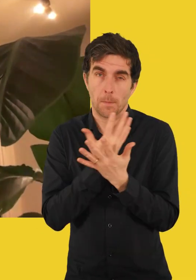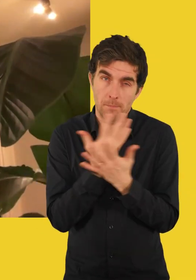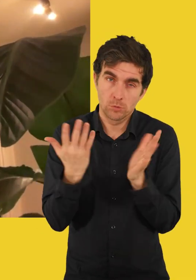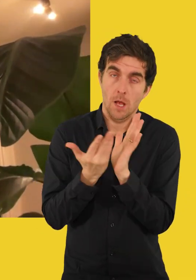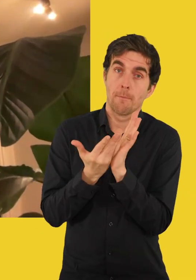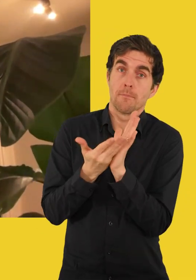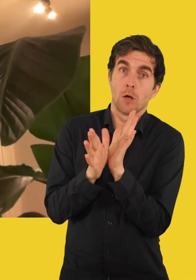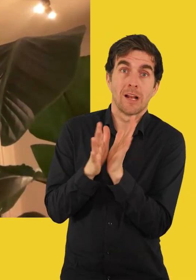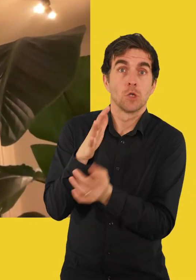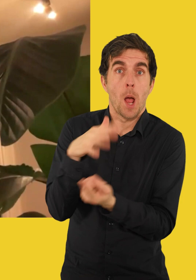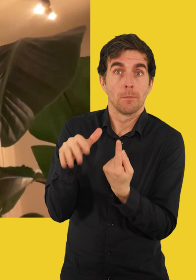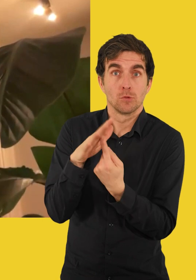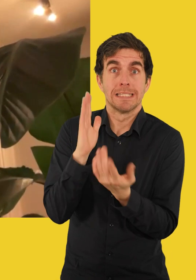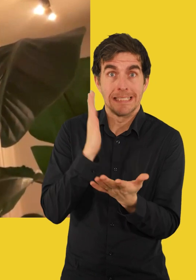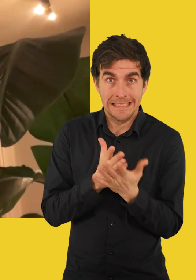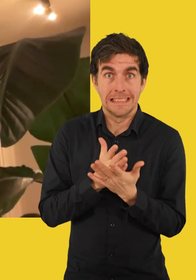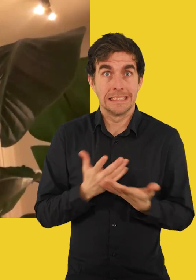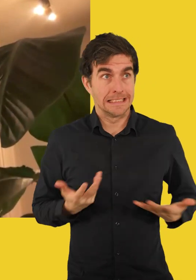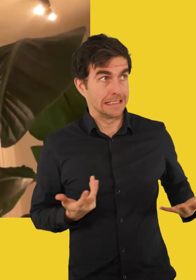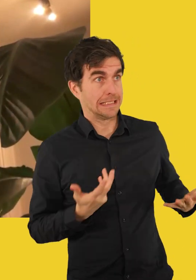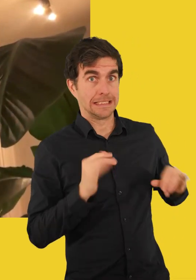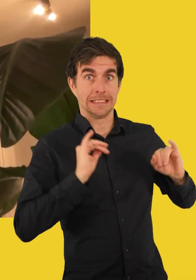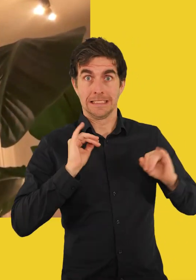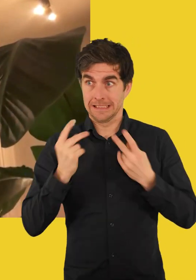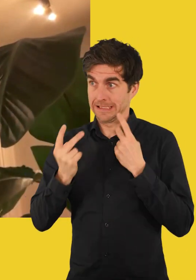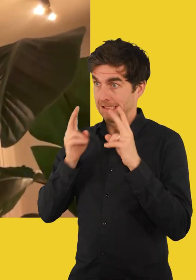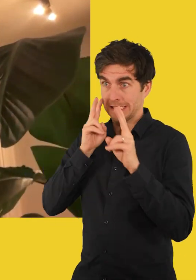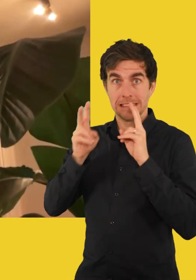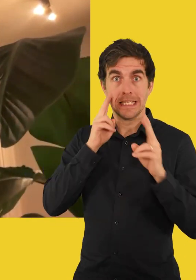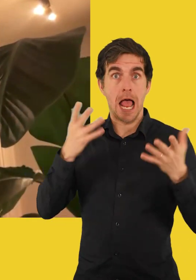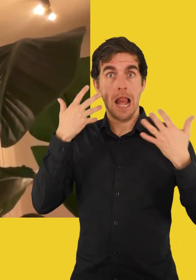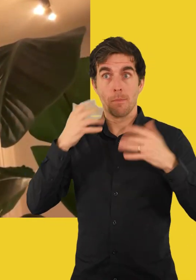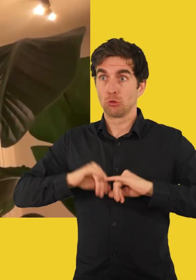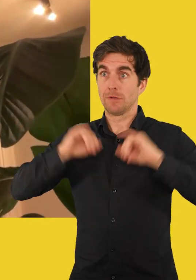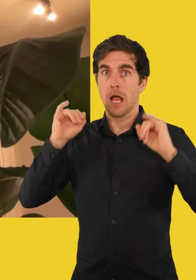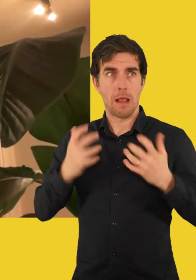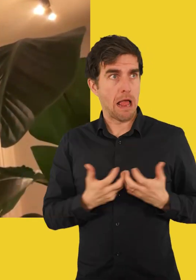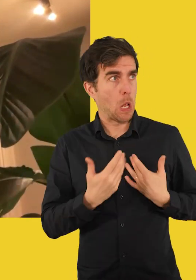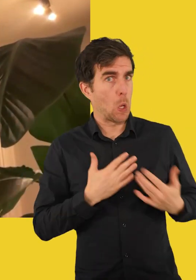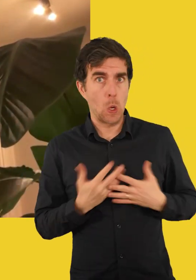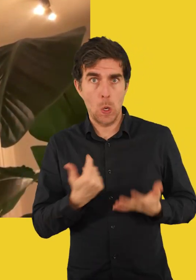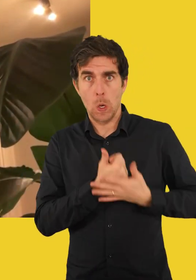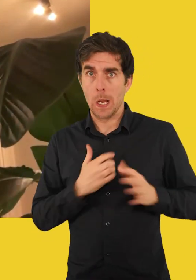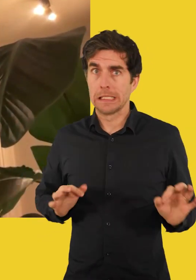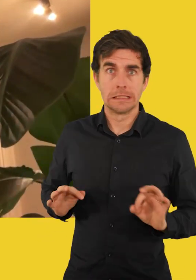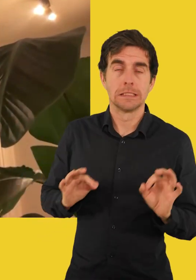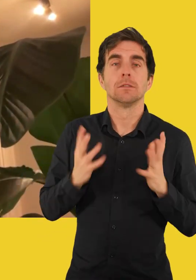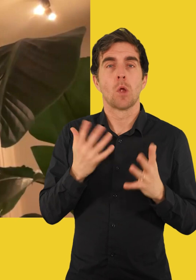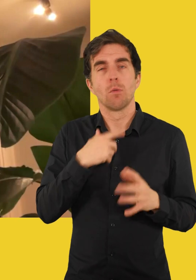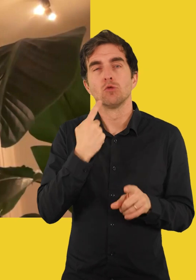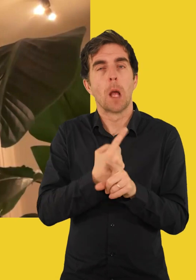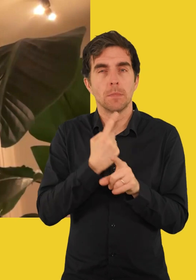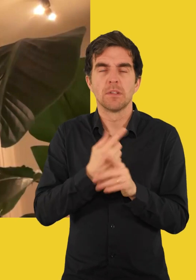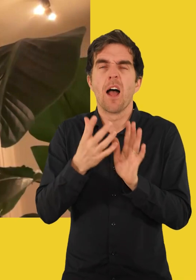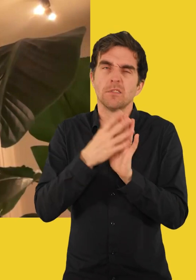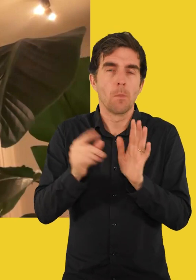most marginalized communities are on the front lines of a climate crisis that they didn't create. So I mentioned just now the example